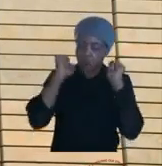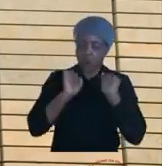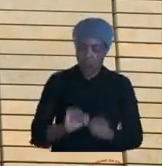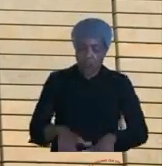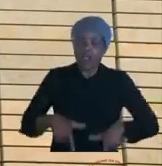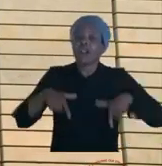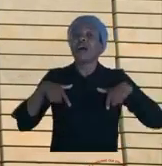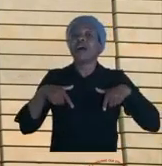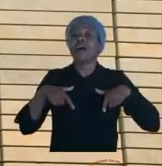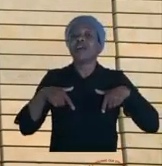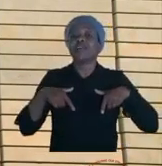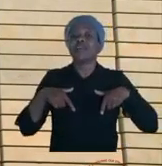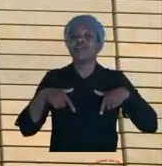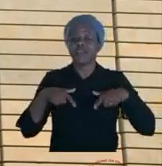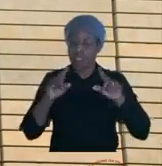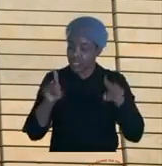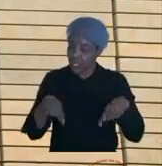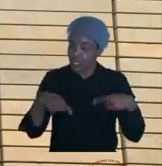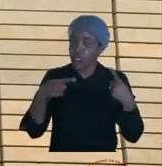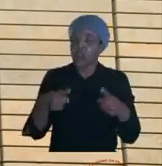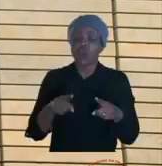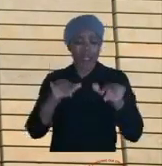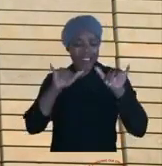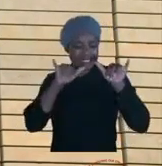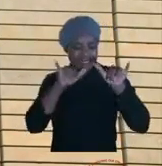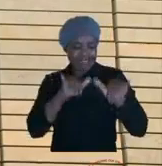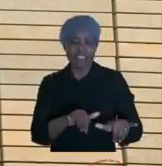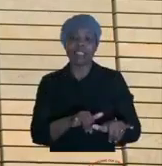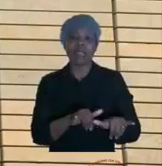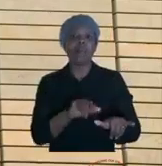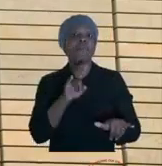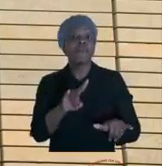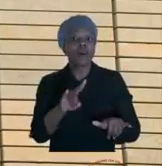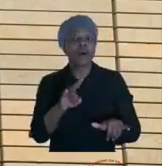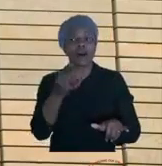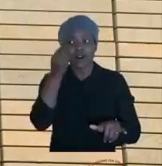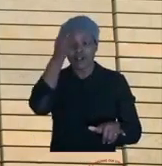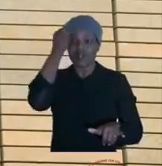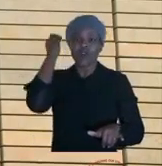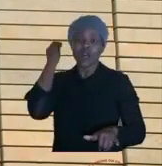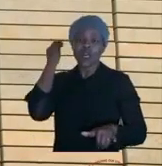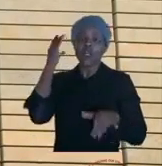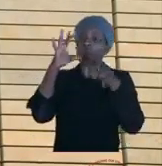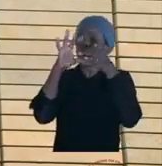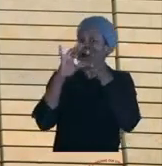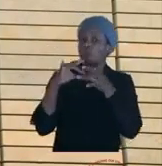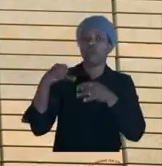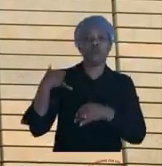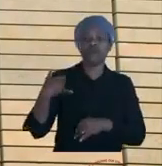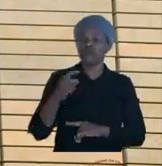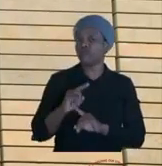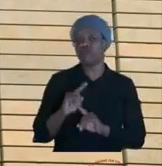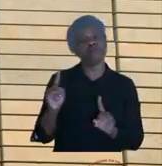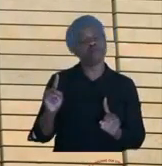You may not live there, but you must not forget your home address.